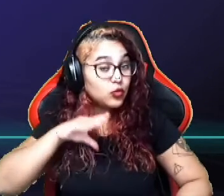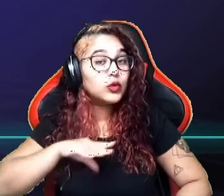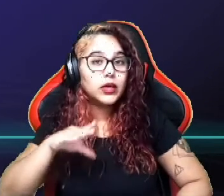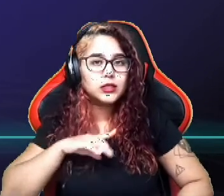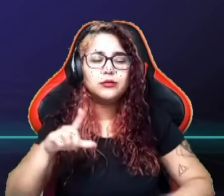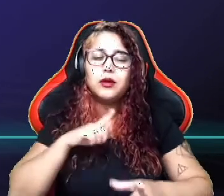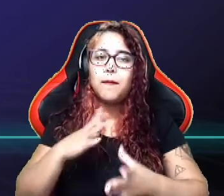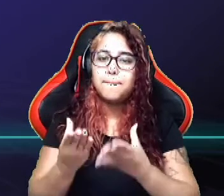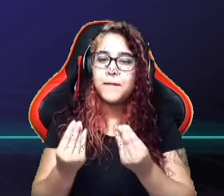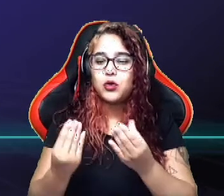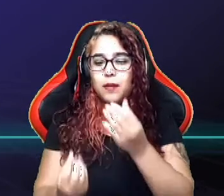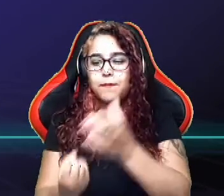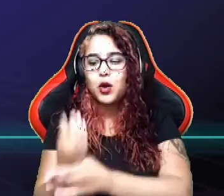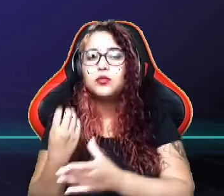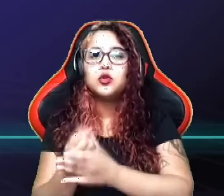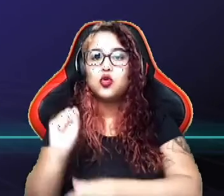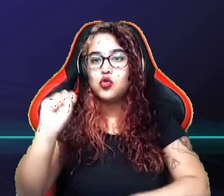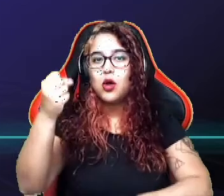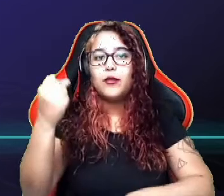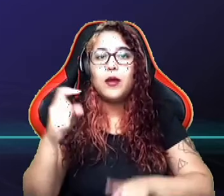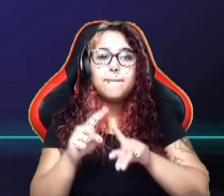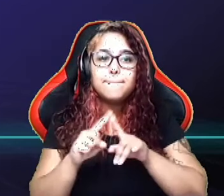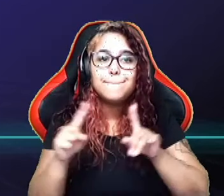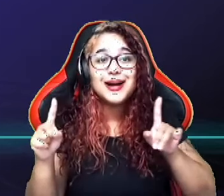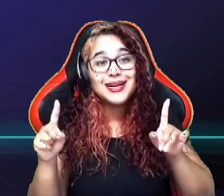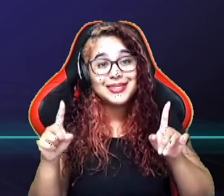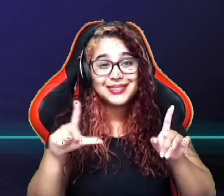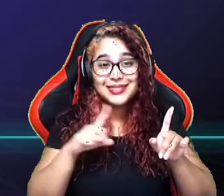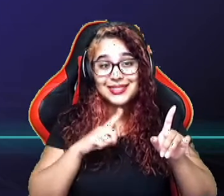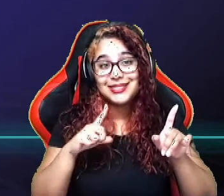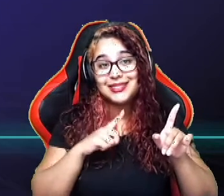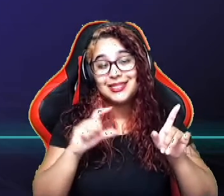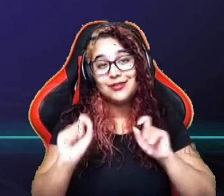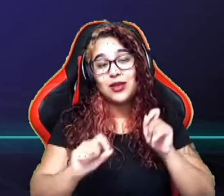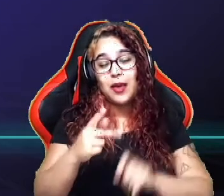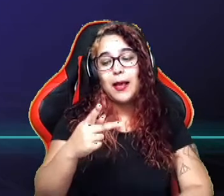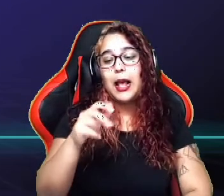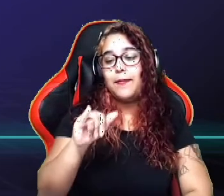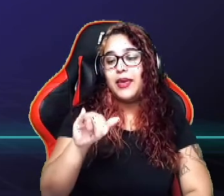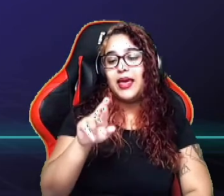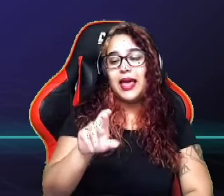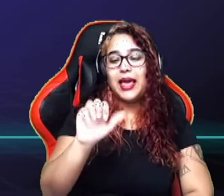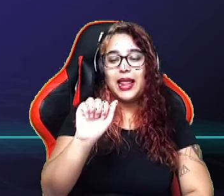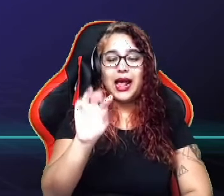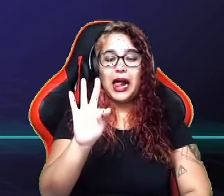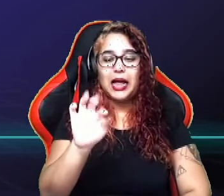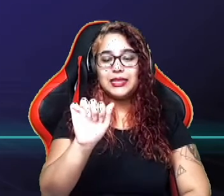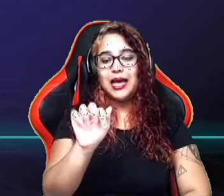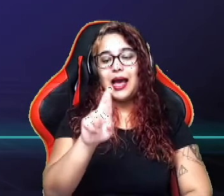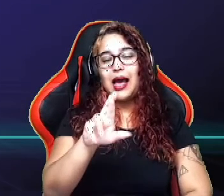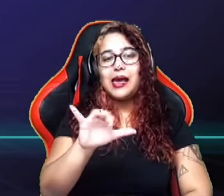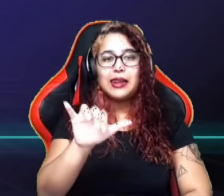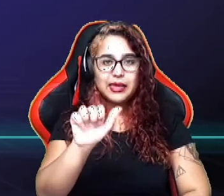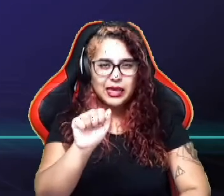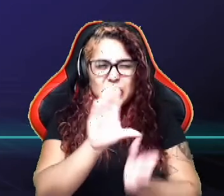factories, software production, but because of lack of laws, it was generalized piracy. And